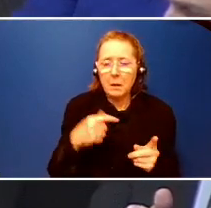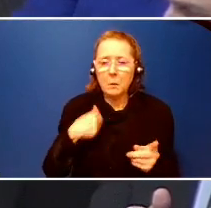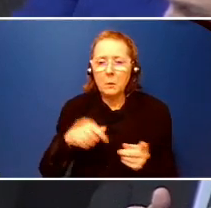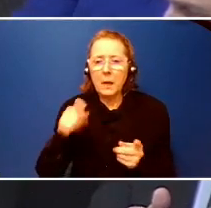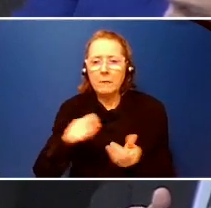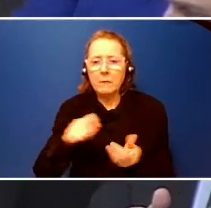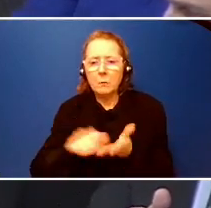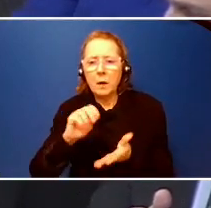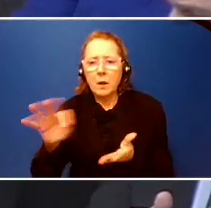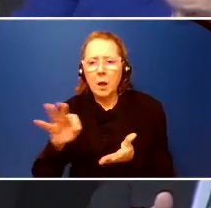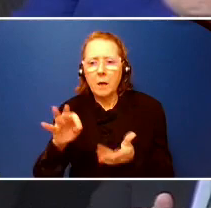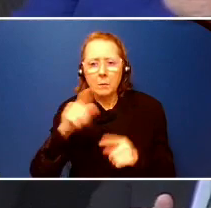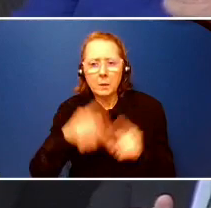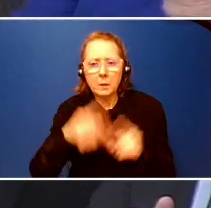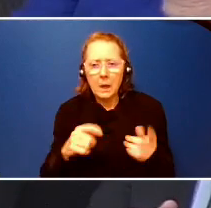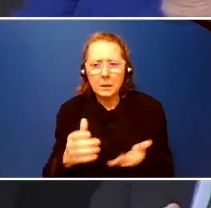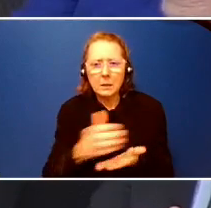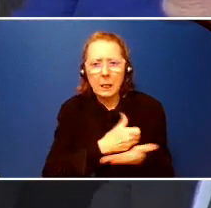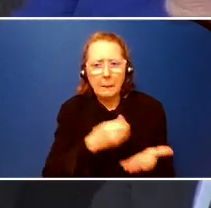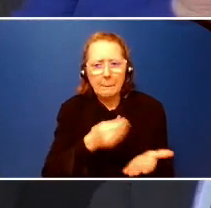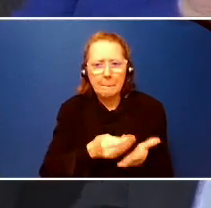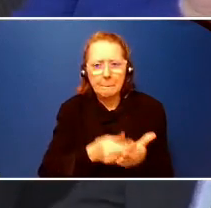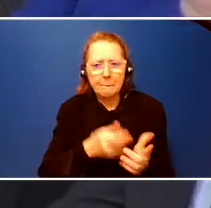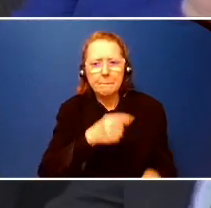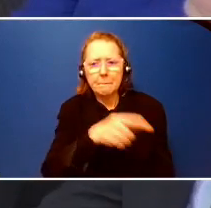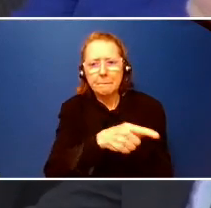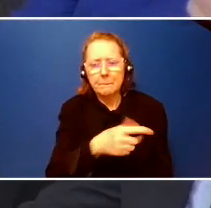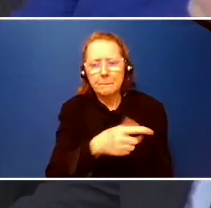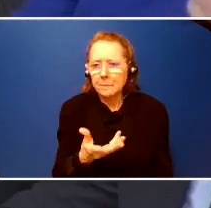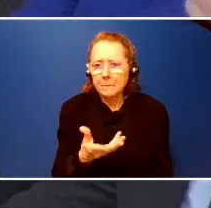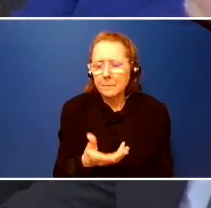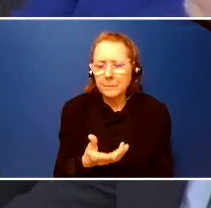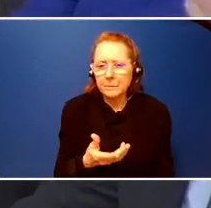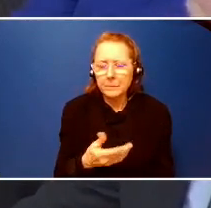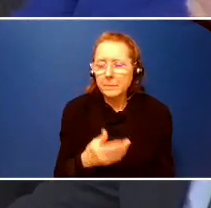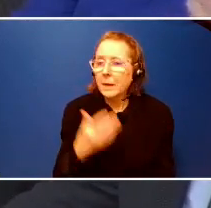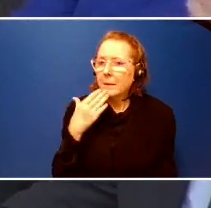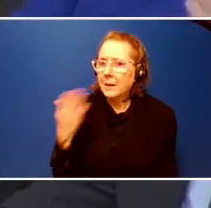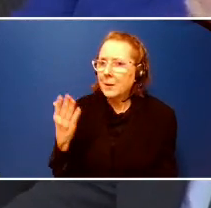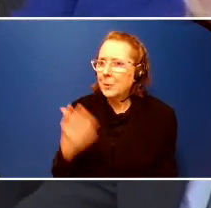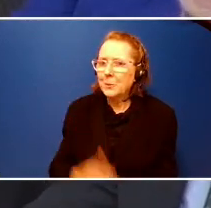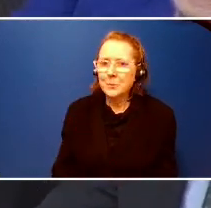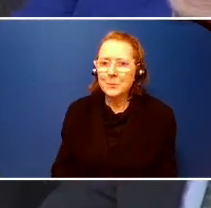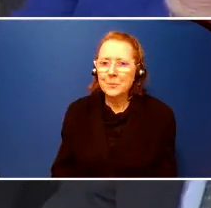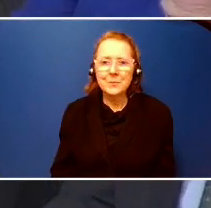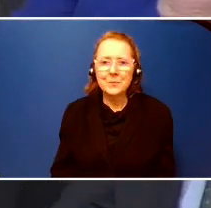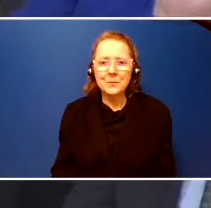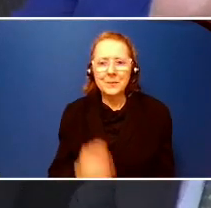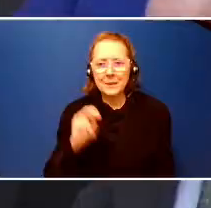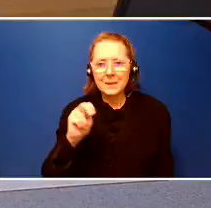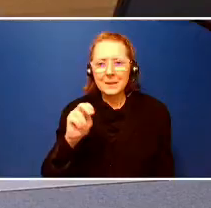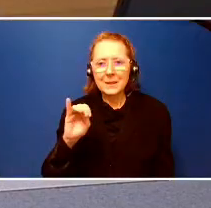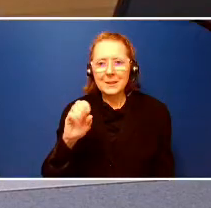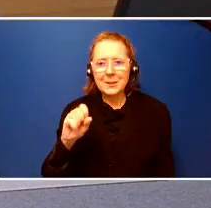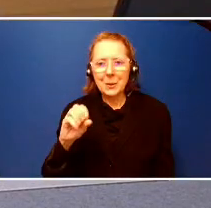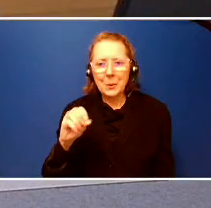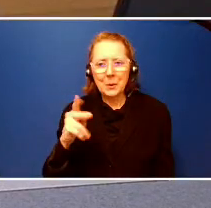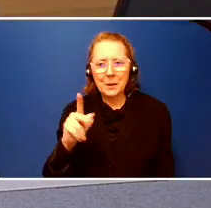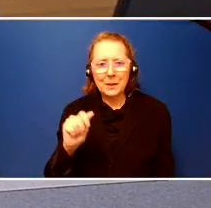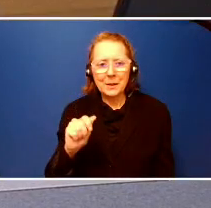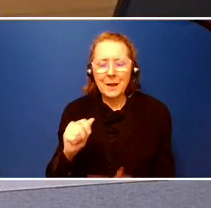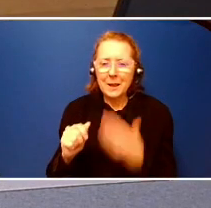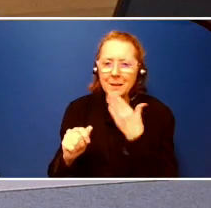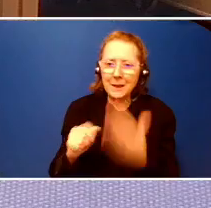not collectible, if you will. Thank you. Councilor Nishioka. Thank you, Mayor Hoy.